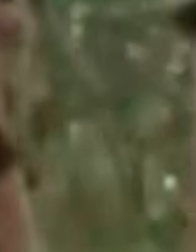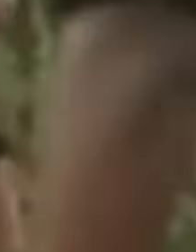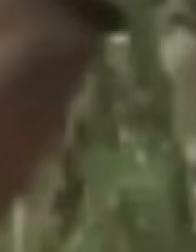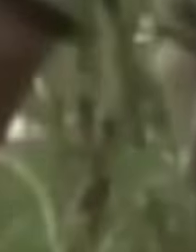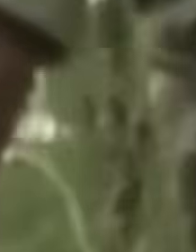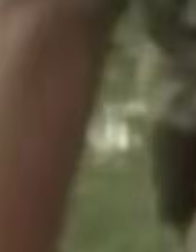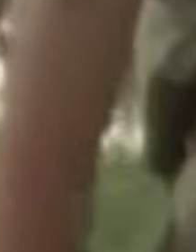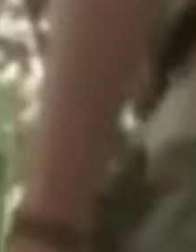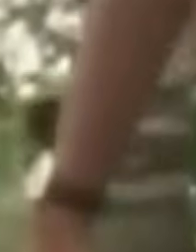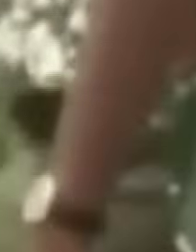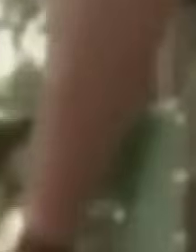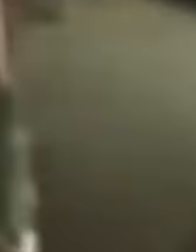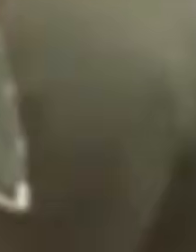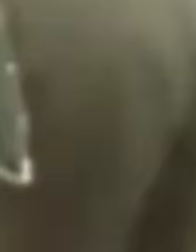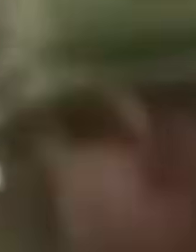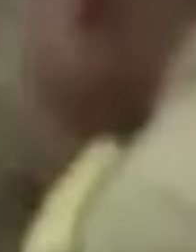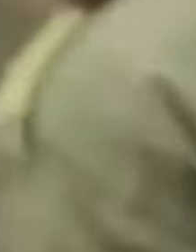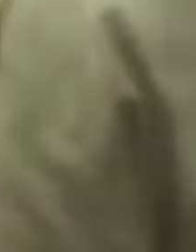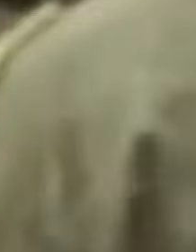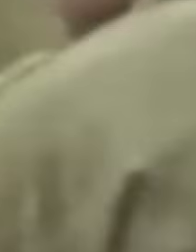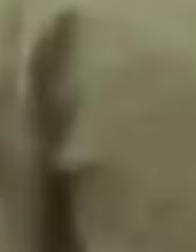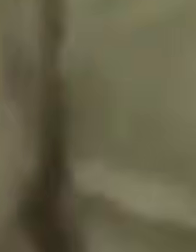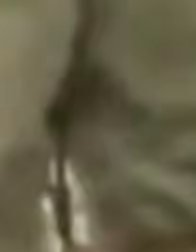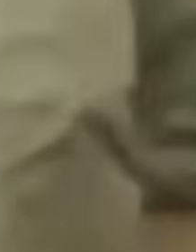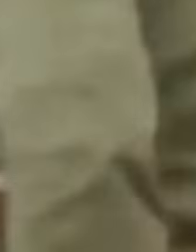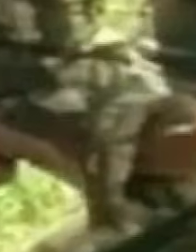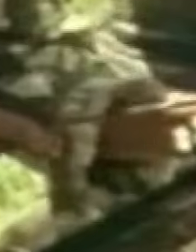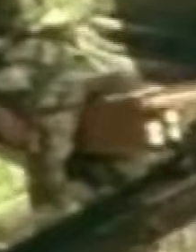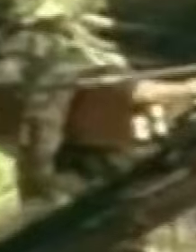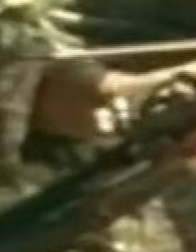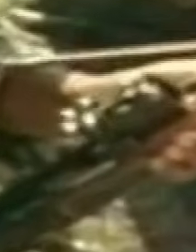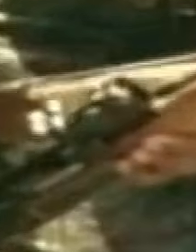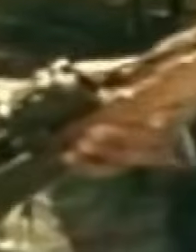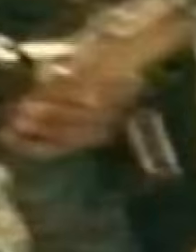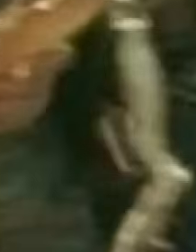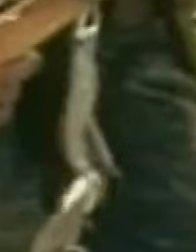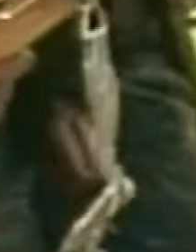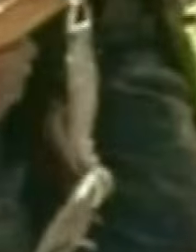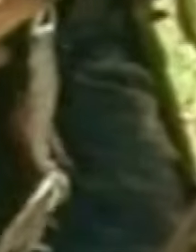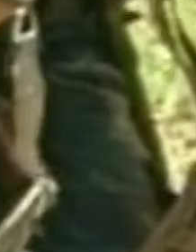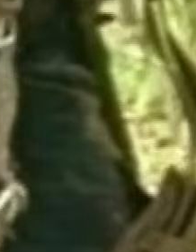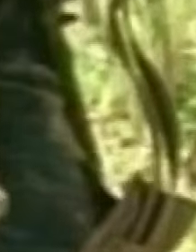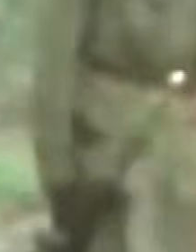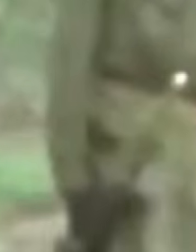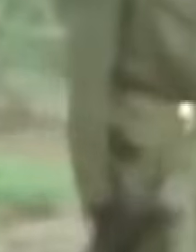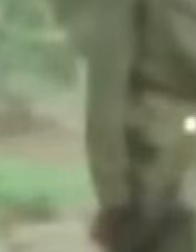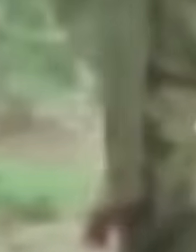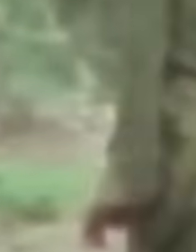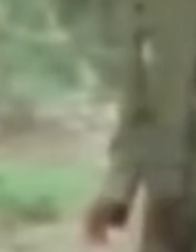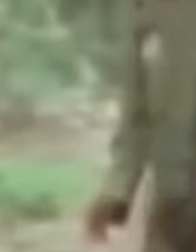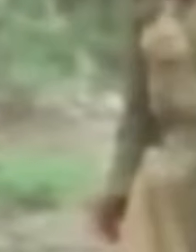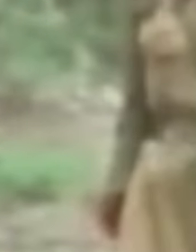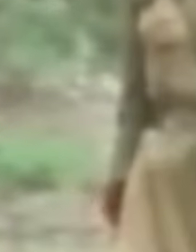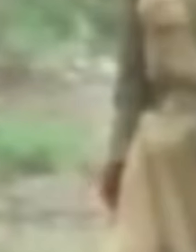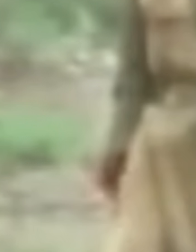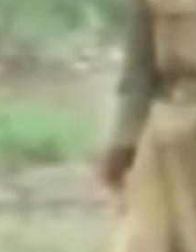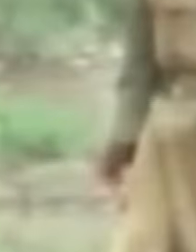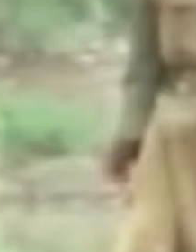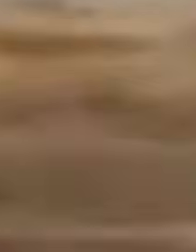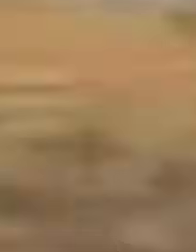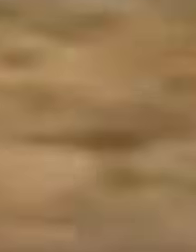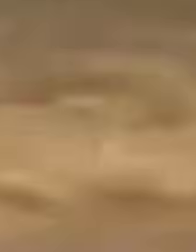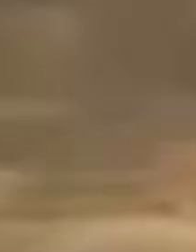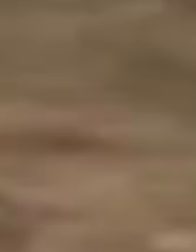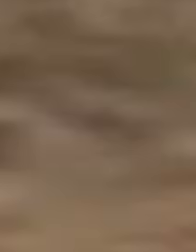Led by Sam Nujoma and other freedom fighters, the Namibian people showed bravery in the face of adversity in exile.